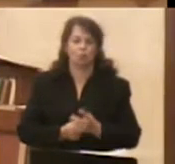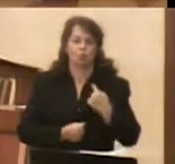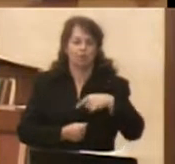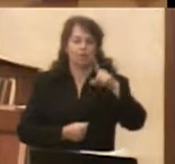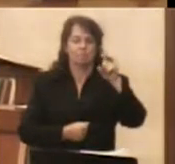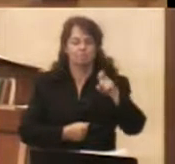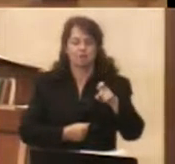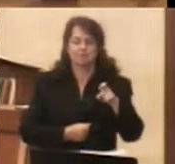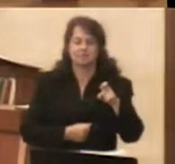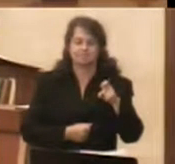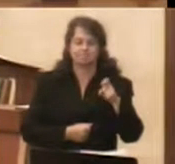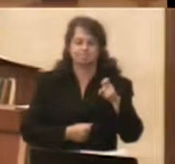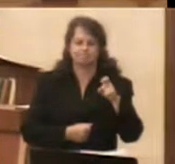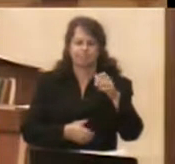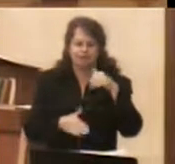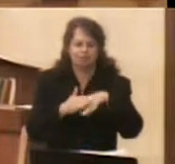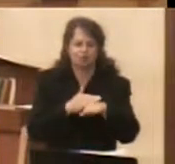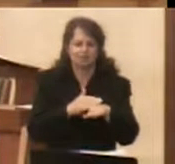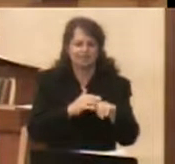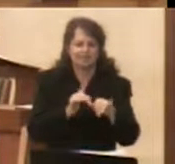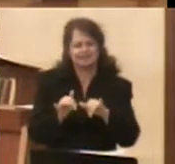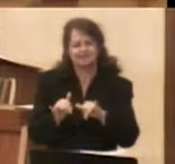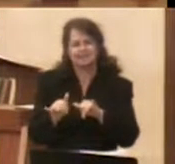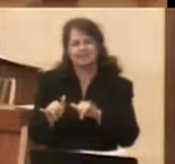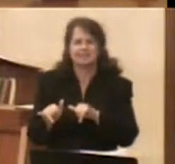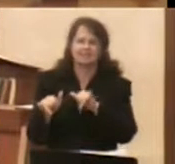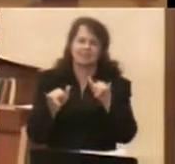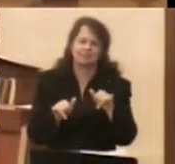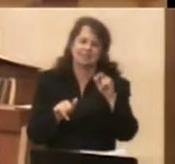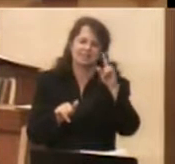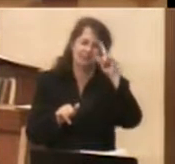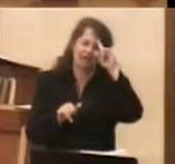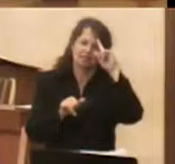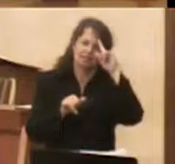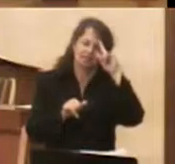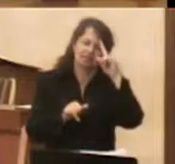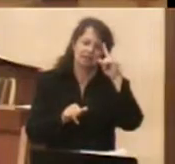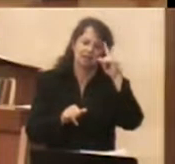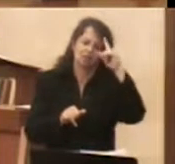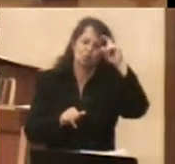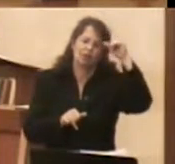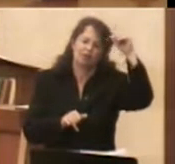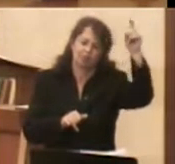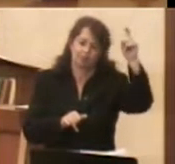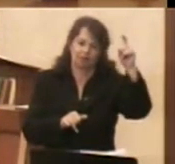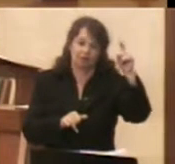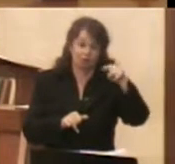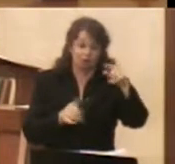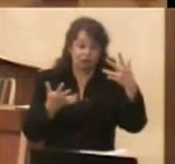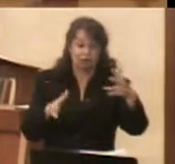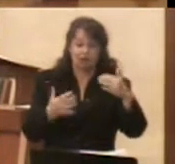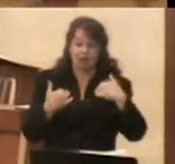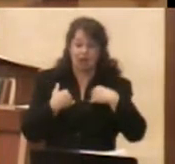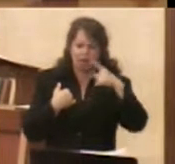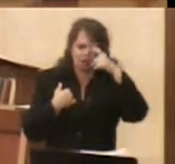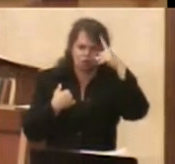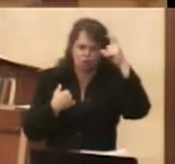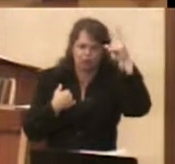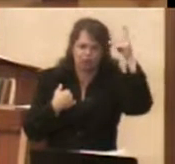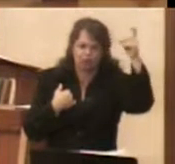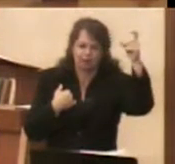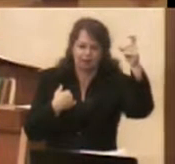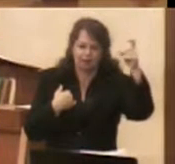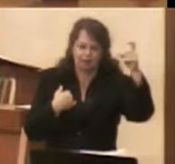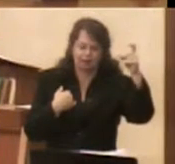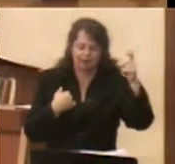enter into like a dream in some ways. Have you ever had a dream? In the night, you wake up and